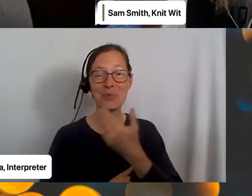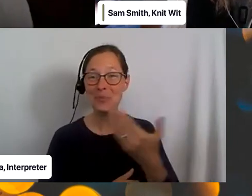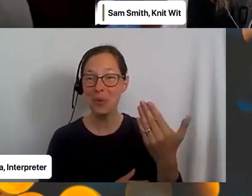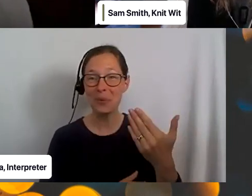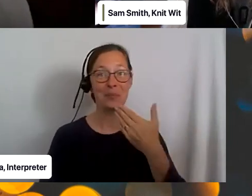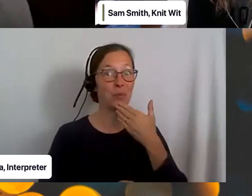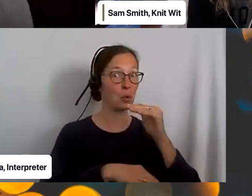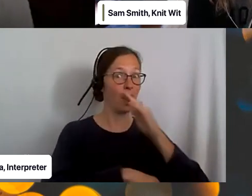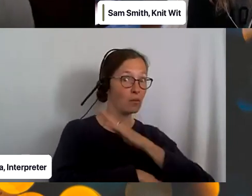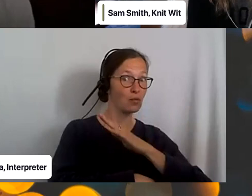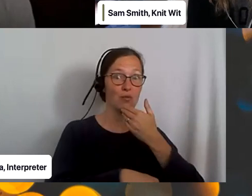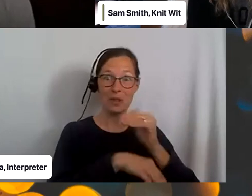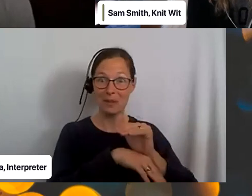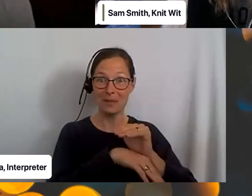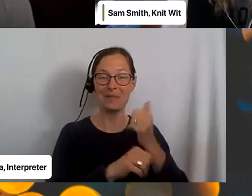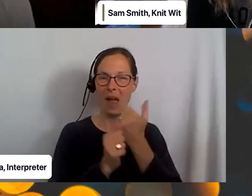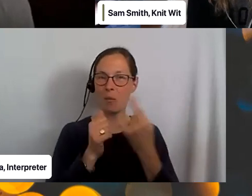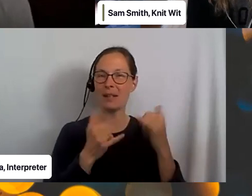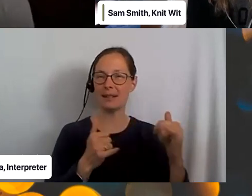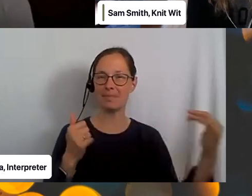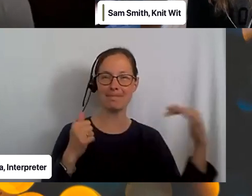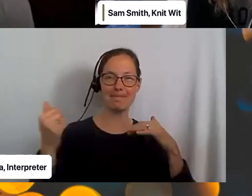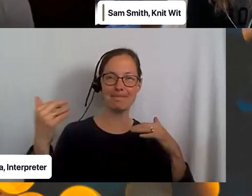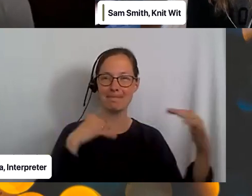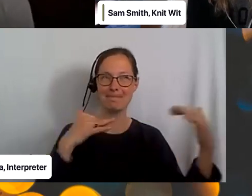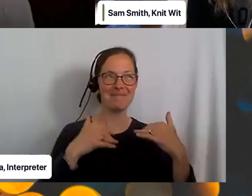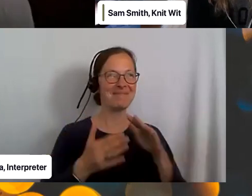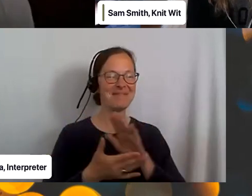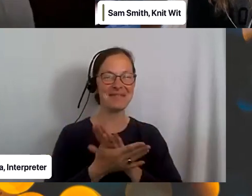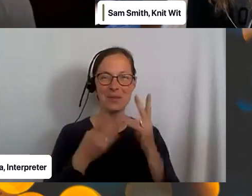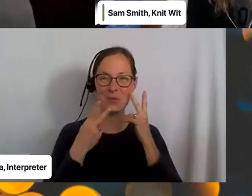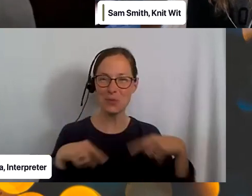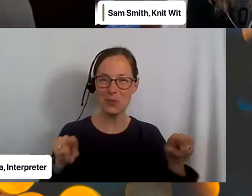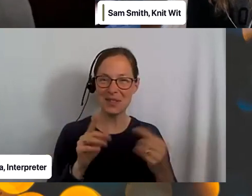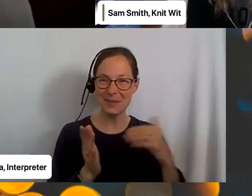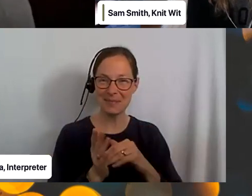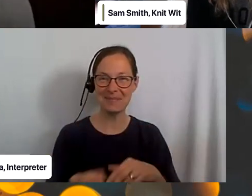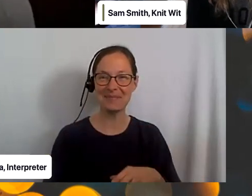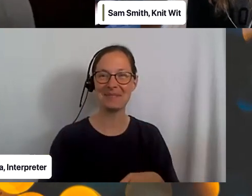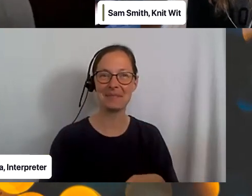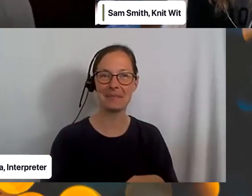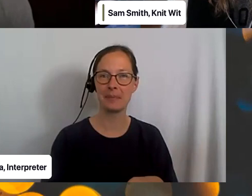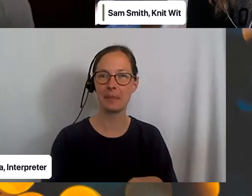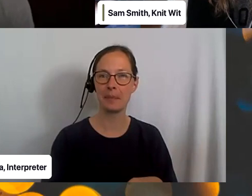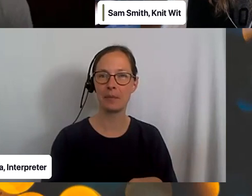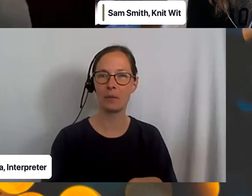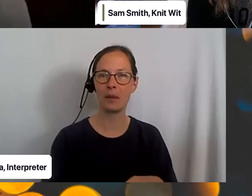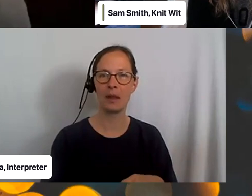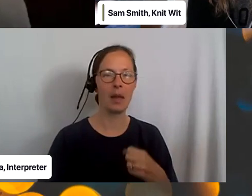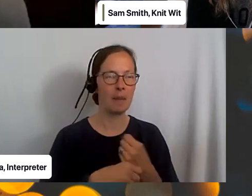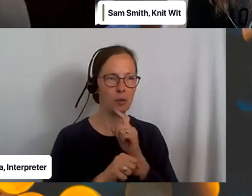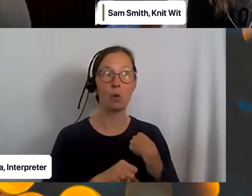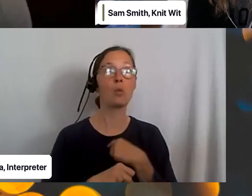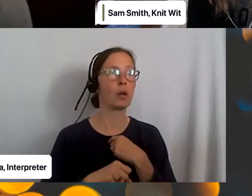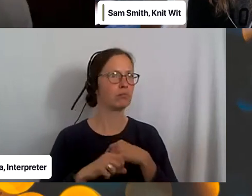here. Everyone's still filing in. Good to see all these faces again. Hello. Let's just make sure we're going to turn on chat here.